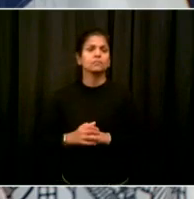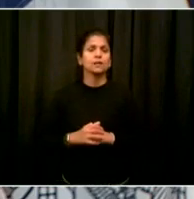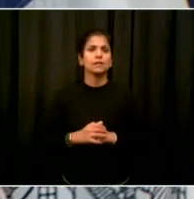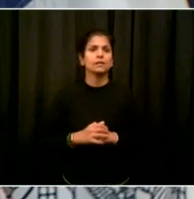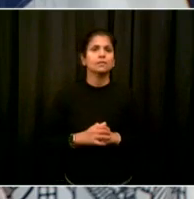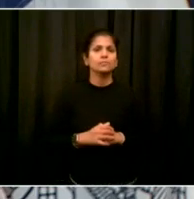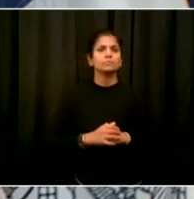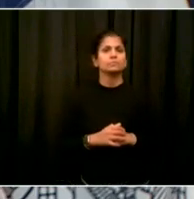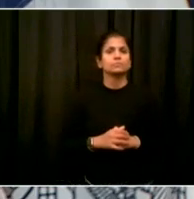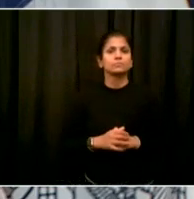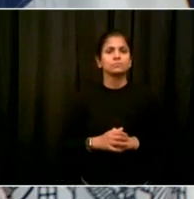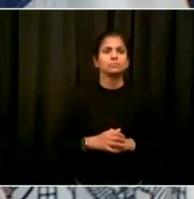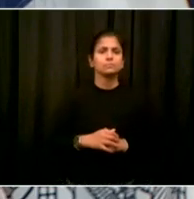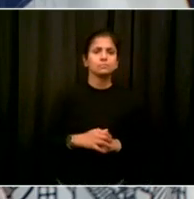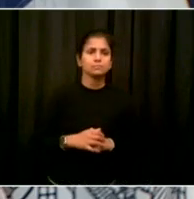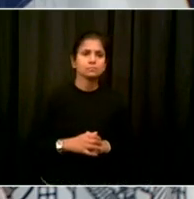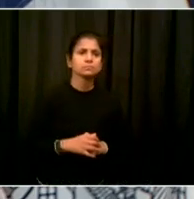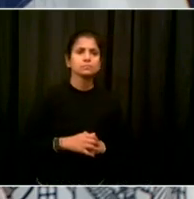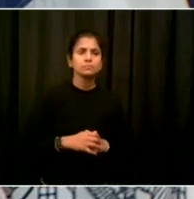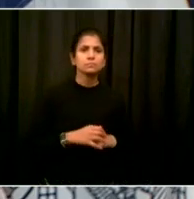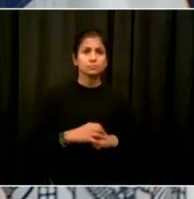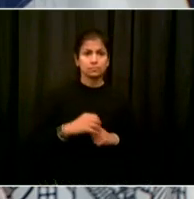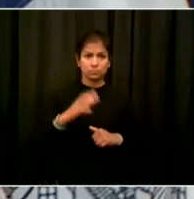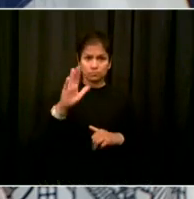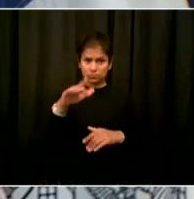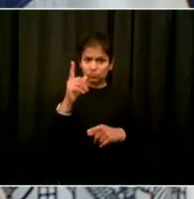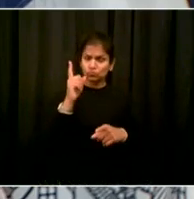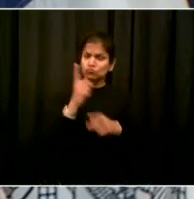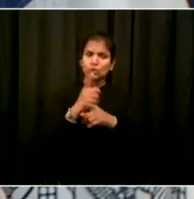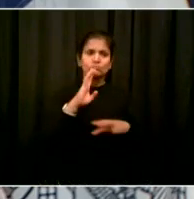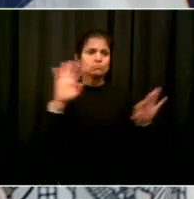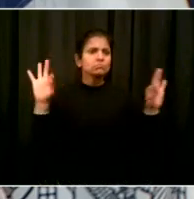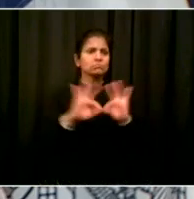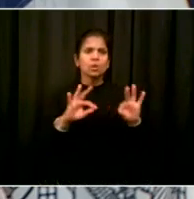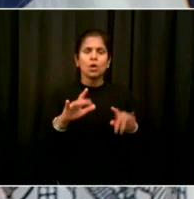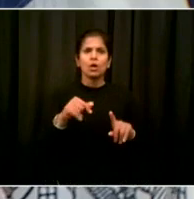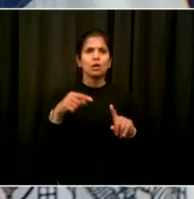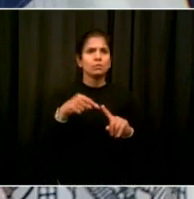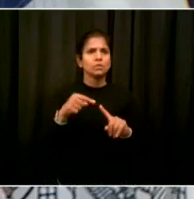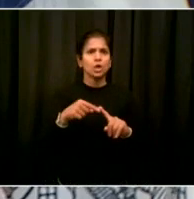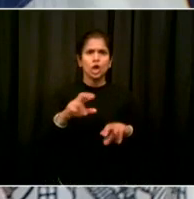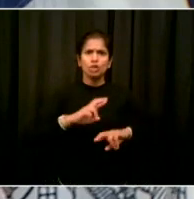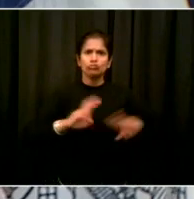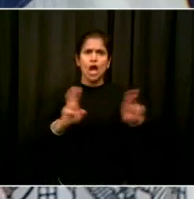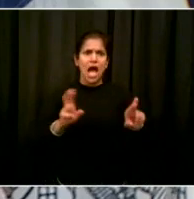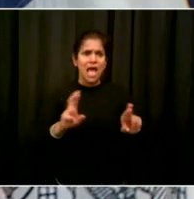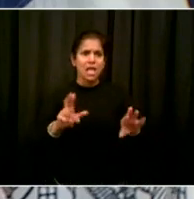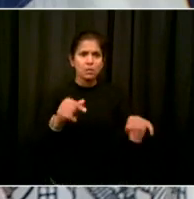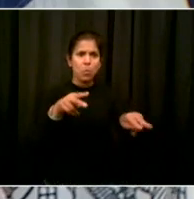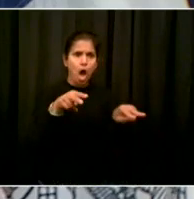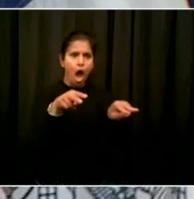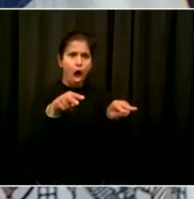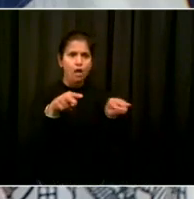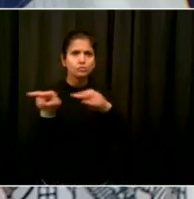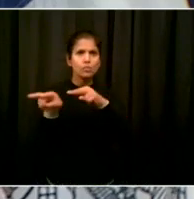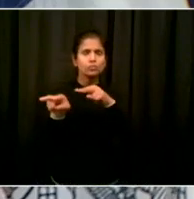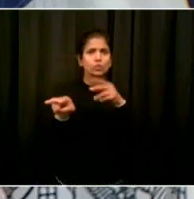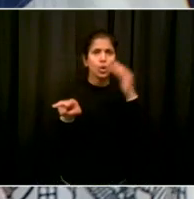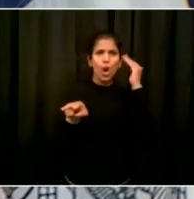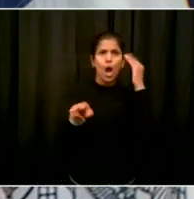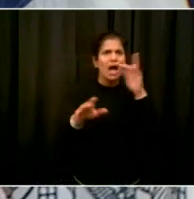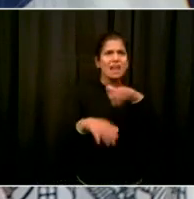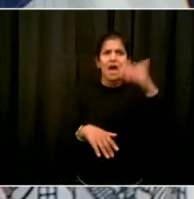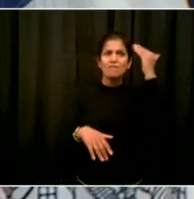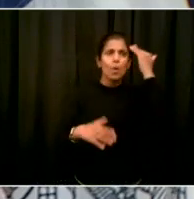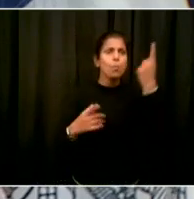problems, we should never go to sleep on the danger of a cyber attack, which could be even more devastating. So we're going to continue to take a